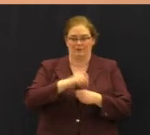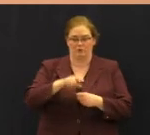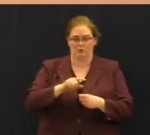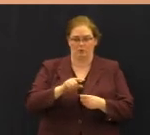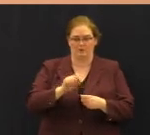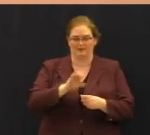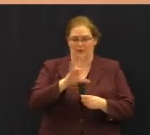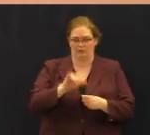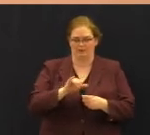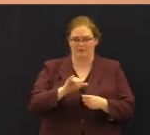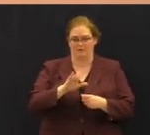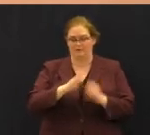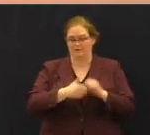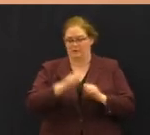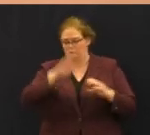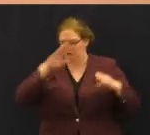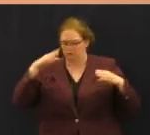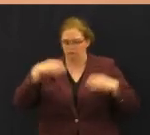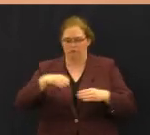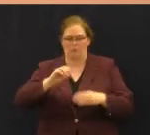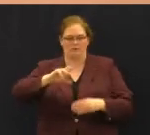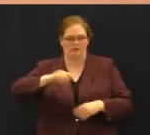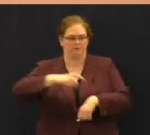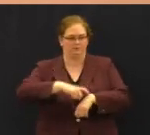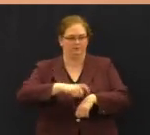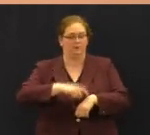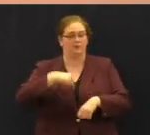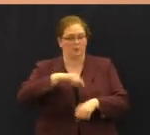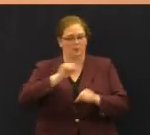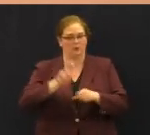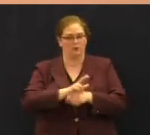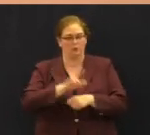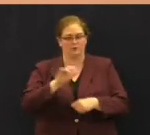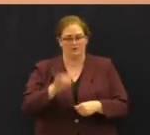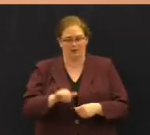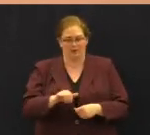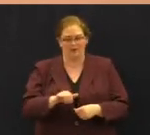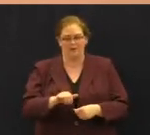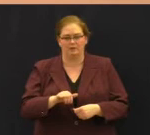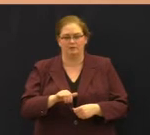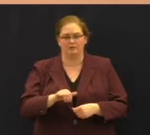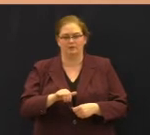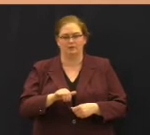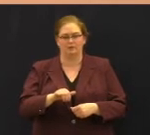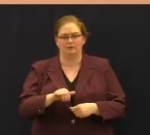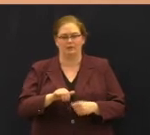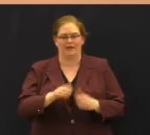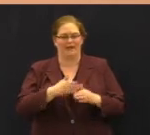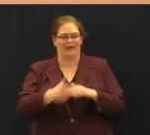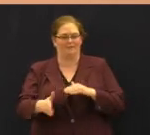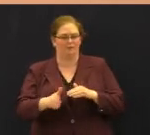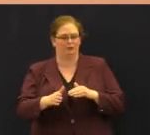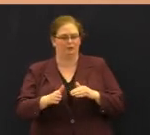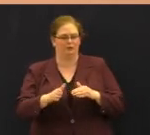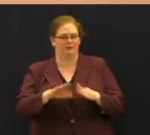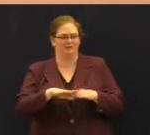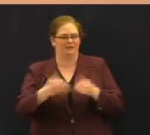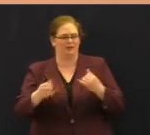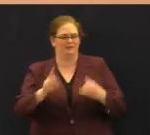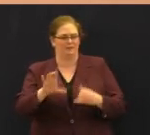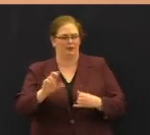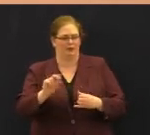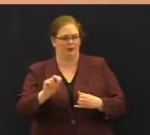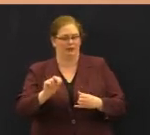the substantially dedicated and overtime expenses, that we could use that beyond that deadline of December 30th. So